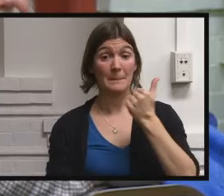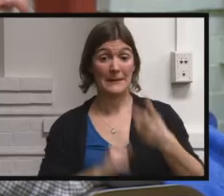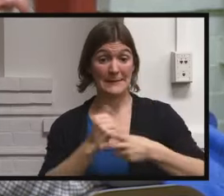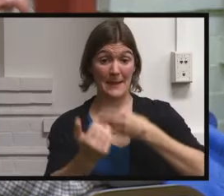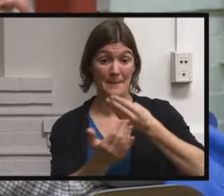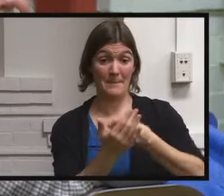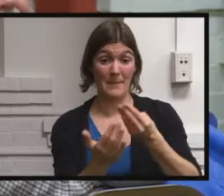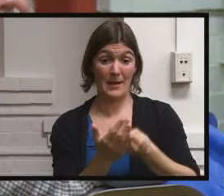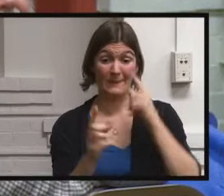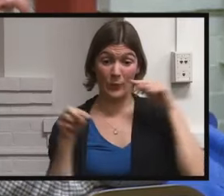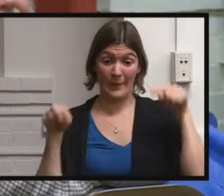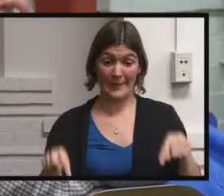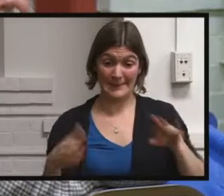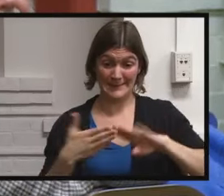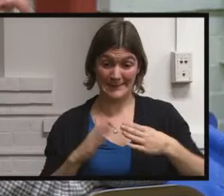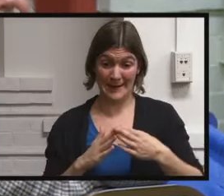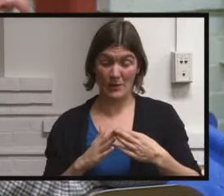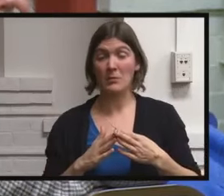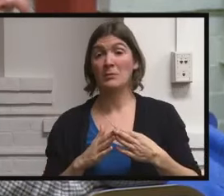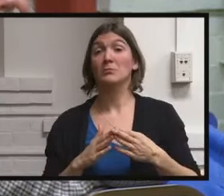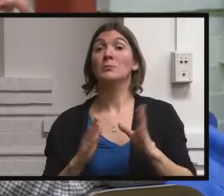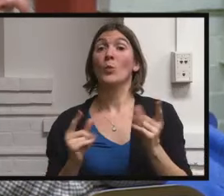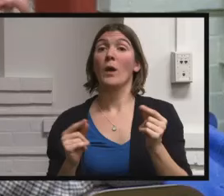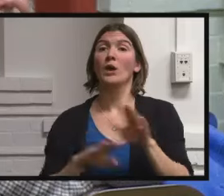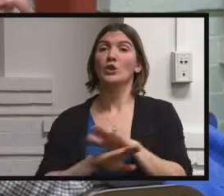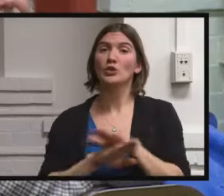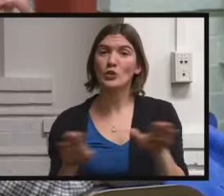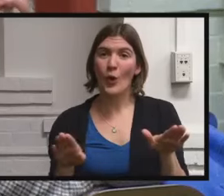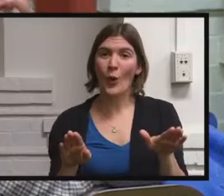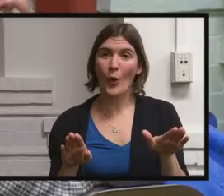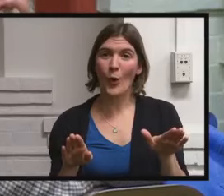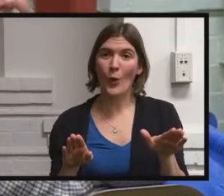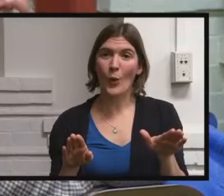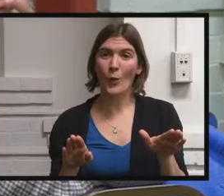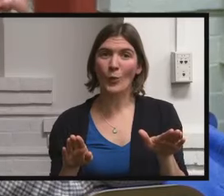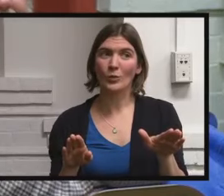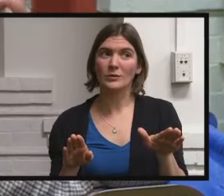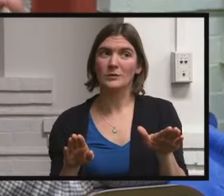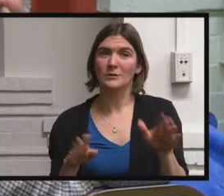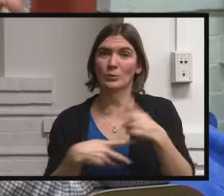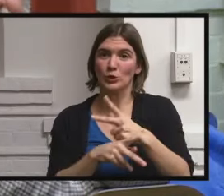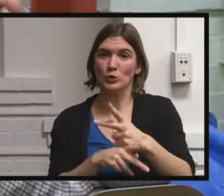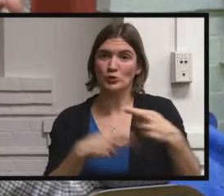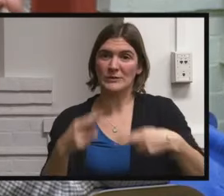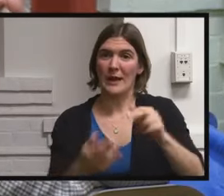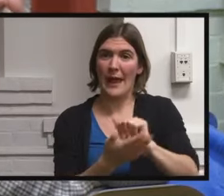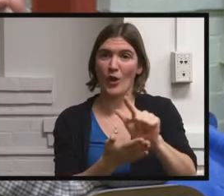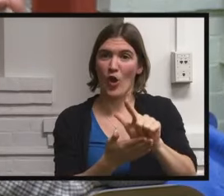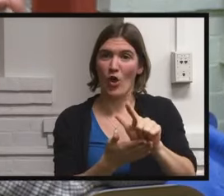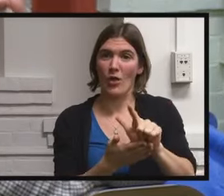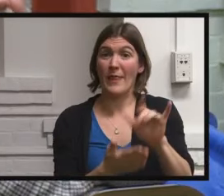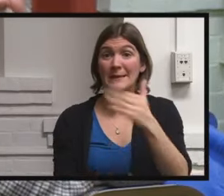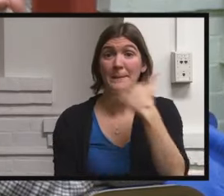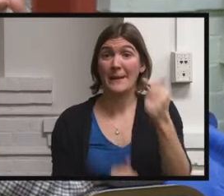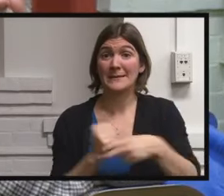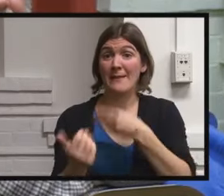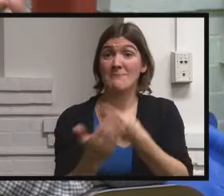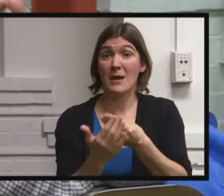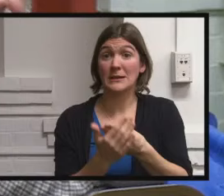as a community actually is to not produce the recycling at all. That's the best way to save